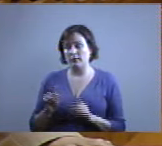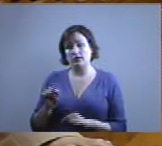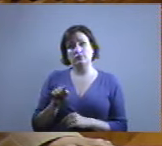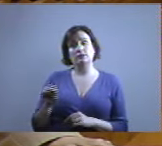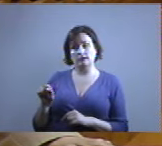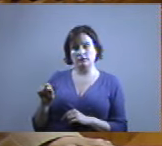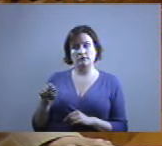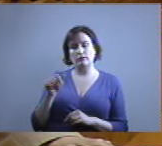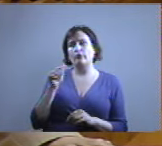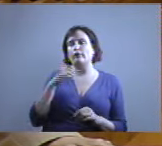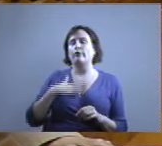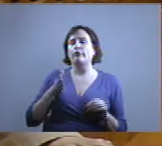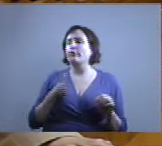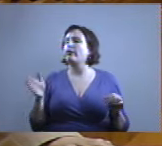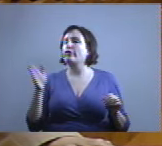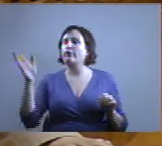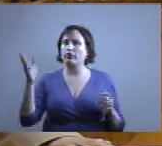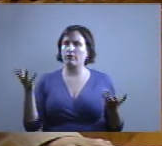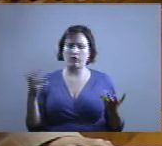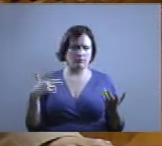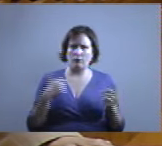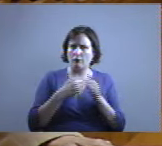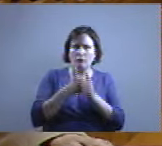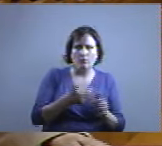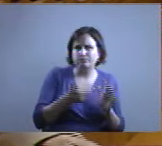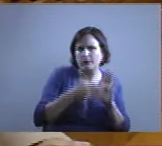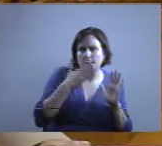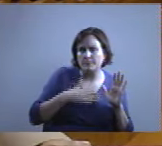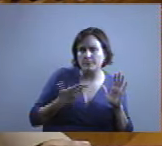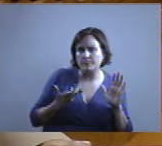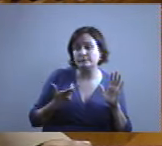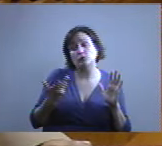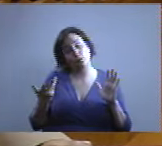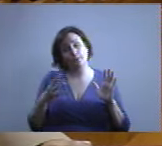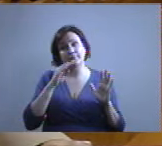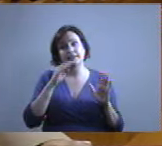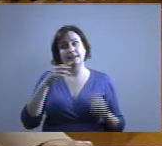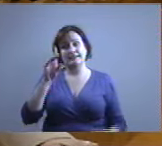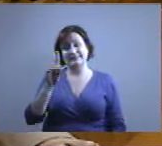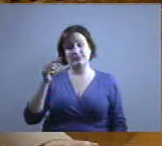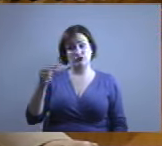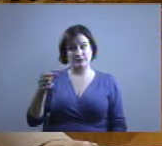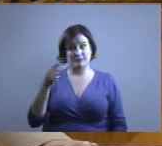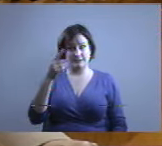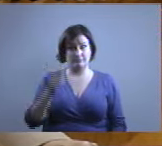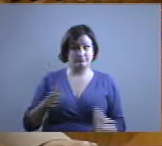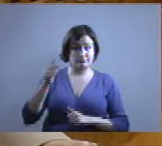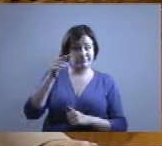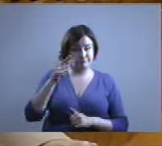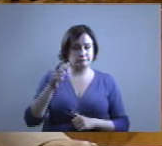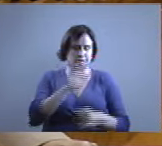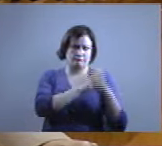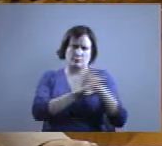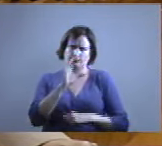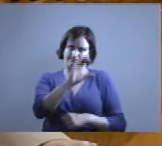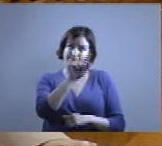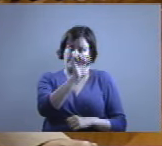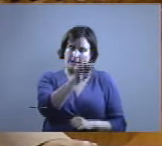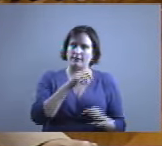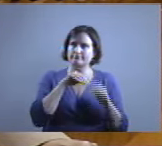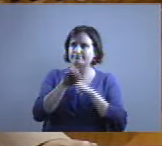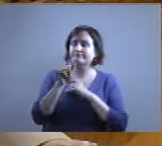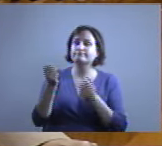of the Principal Act and its intentions. As a result of this, the Director General is being empowered to apply to the Labour Court to